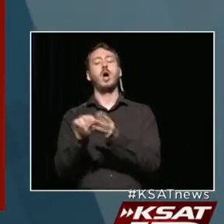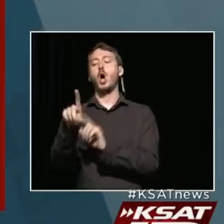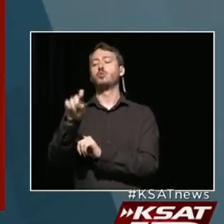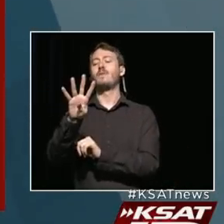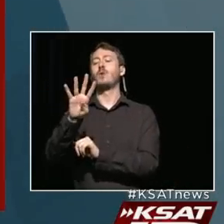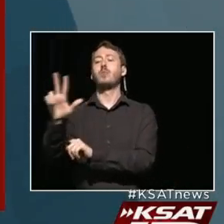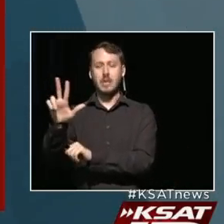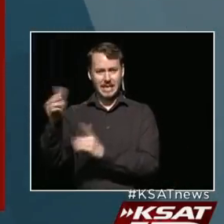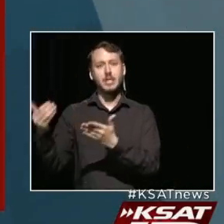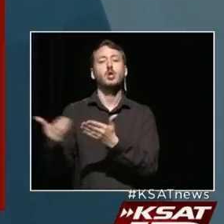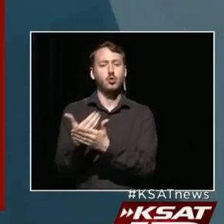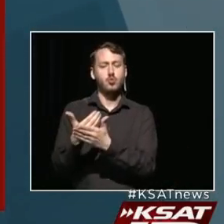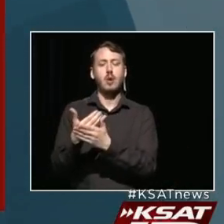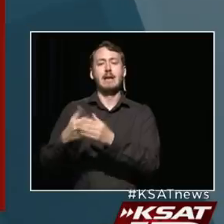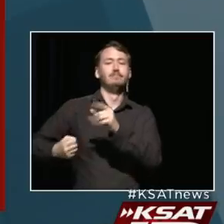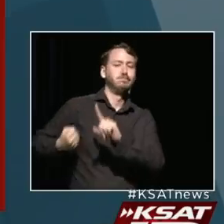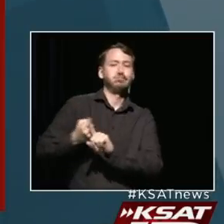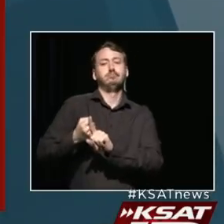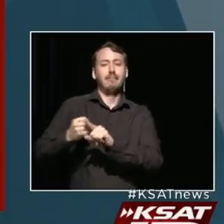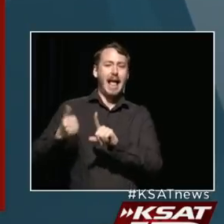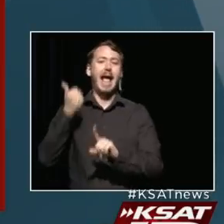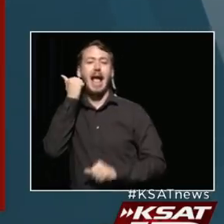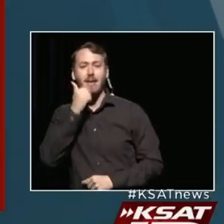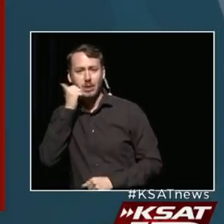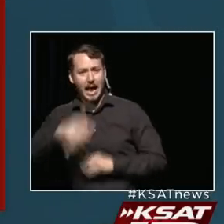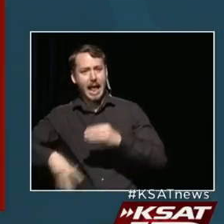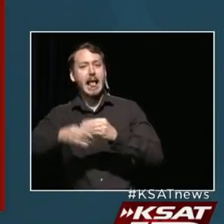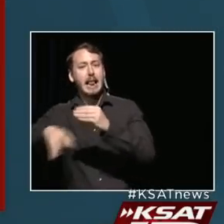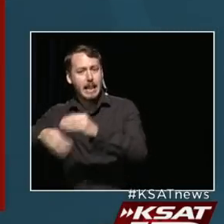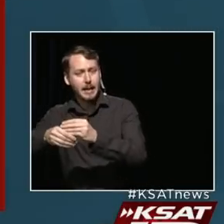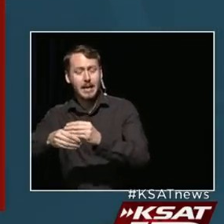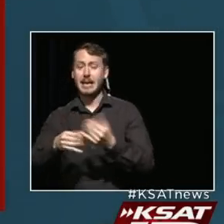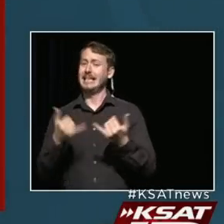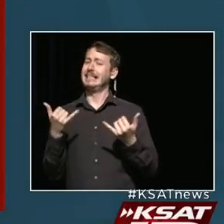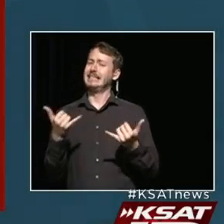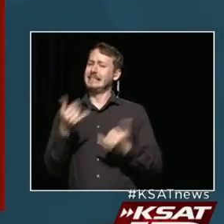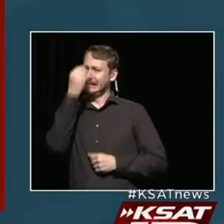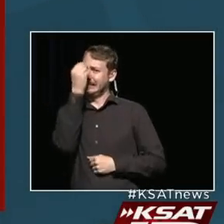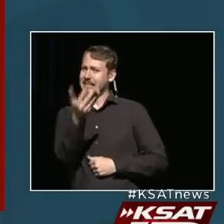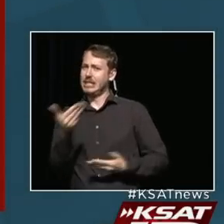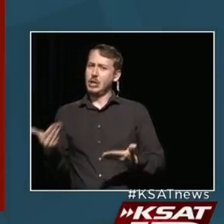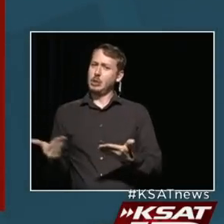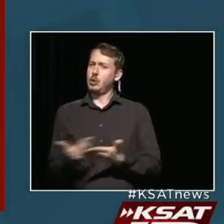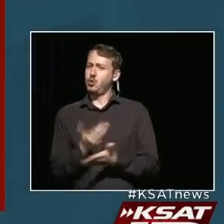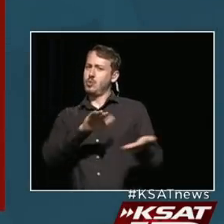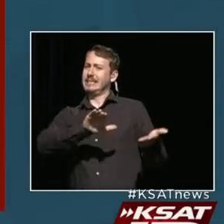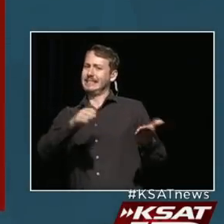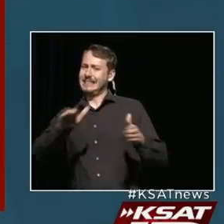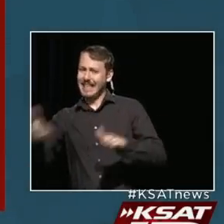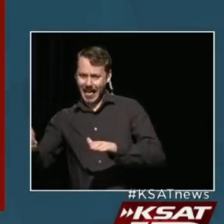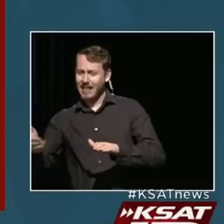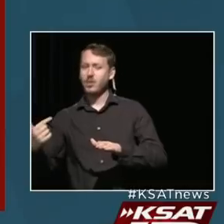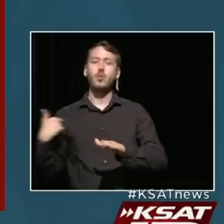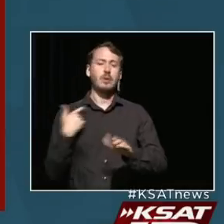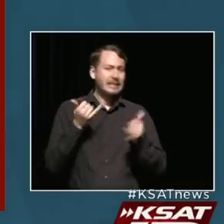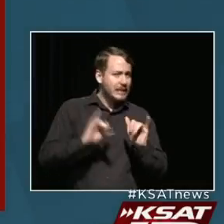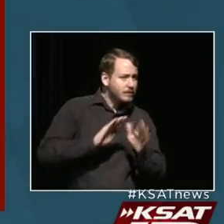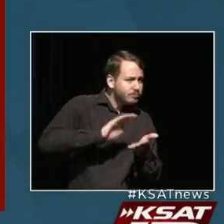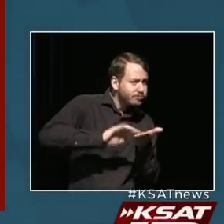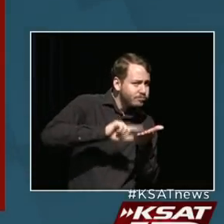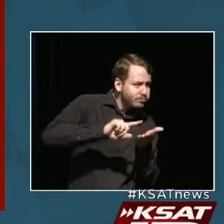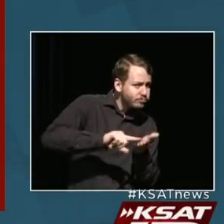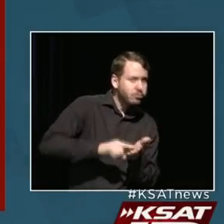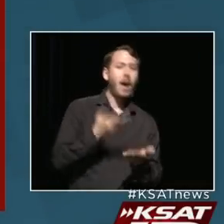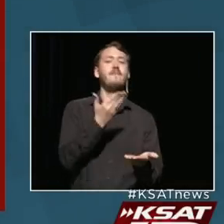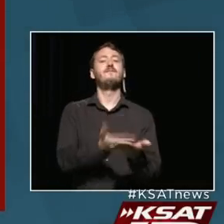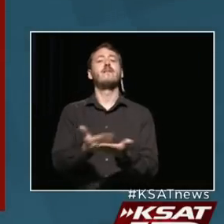new cases per day. Unfortunately, we have a number of new deaths to report tonight as we continue to go through the verification process on those